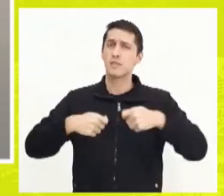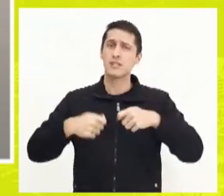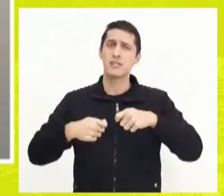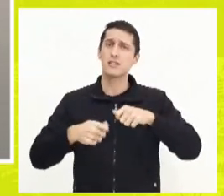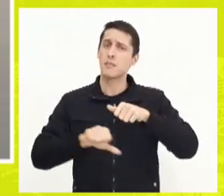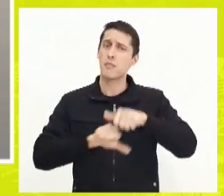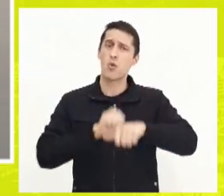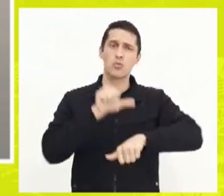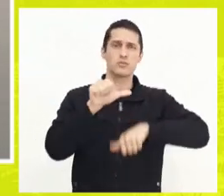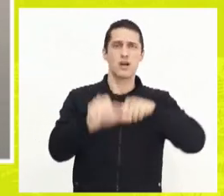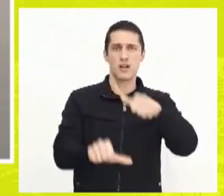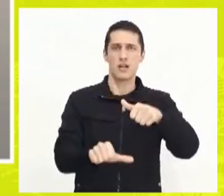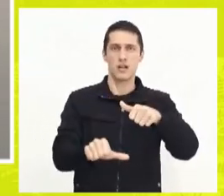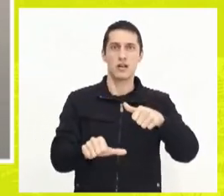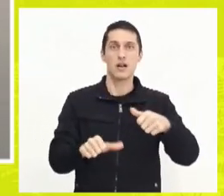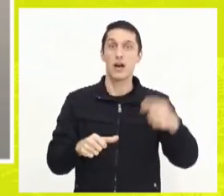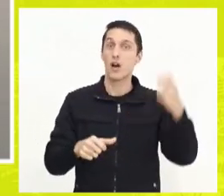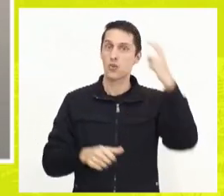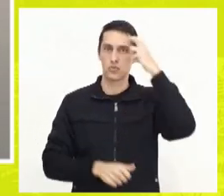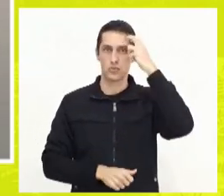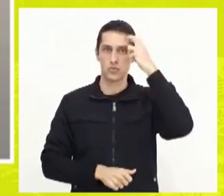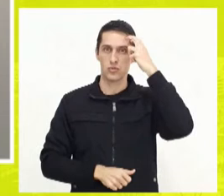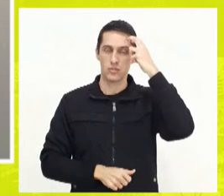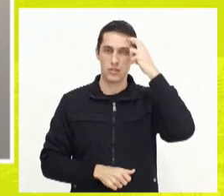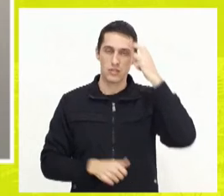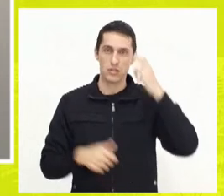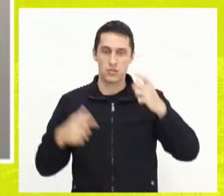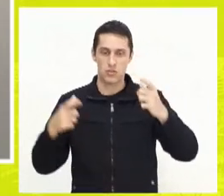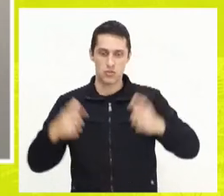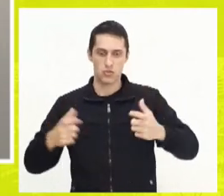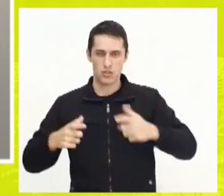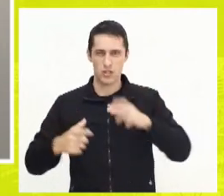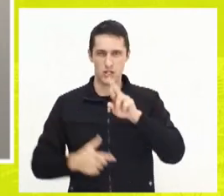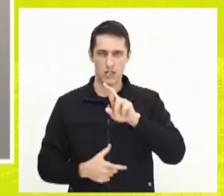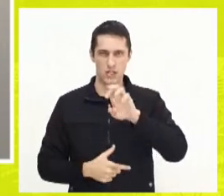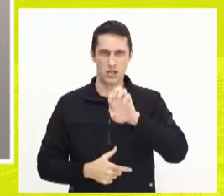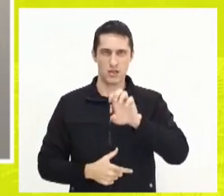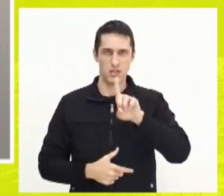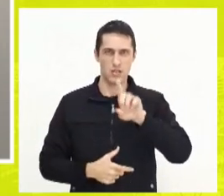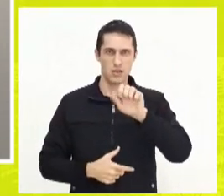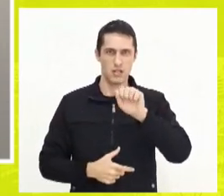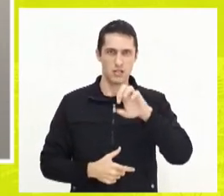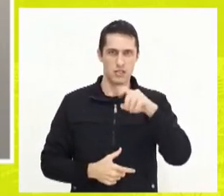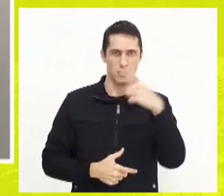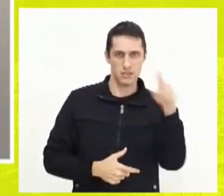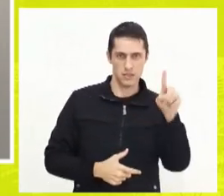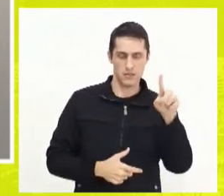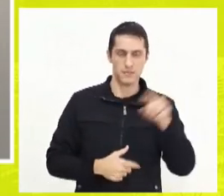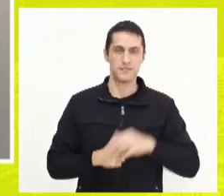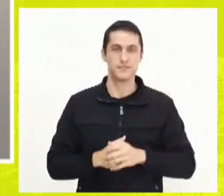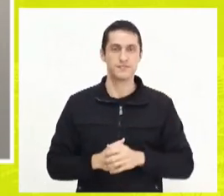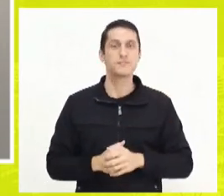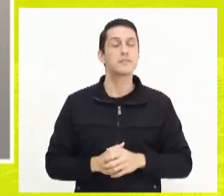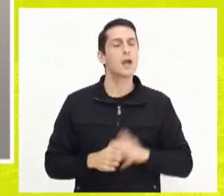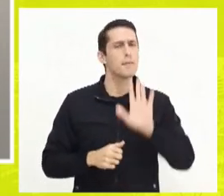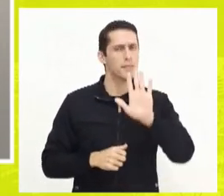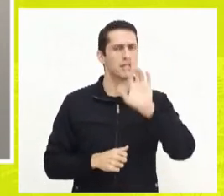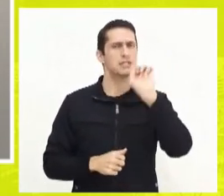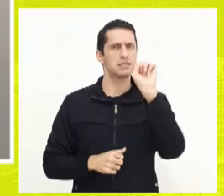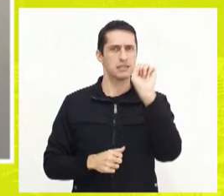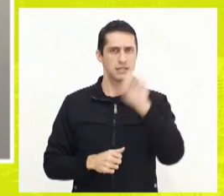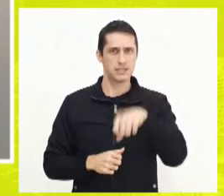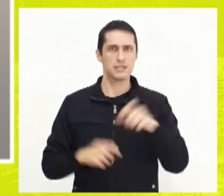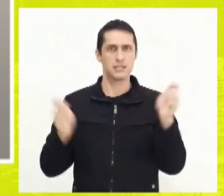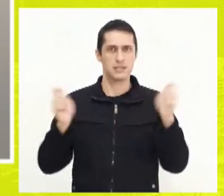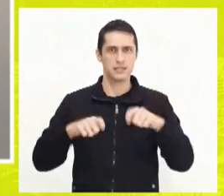cultural issue in newsrooms people are great working it's impossible